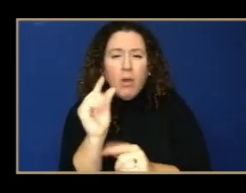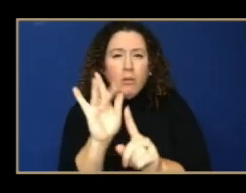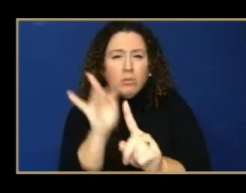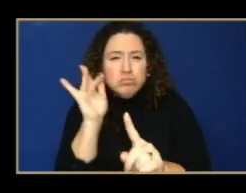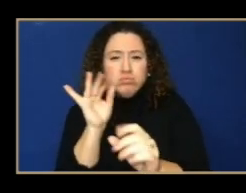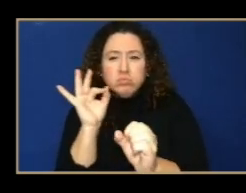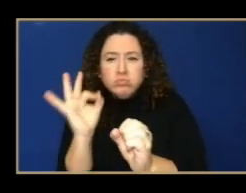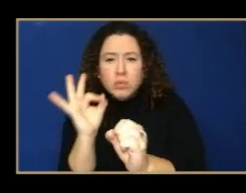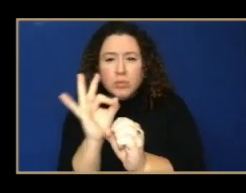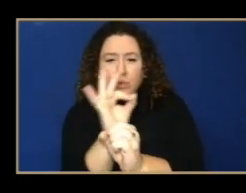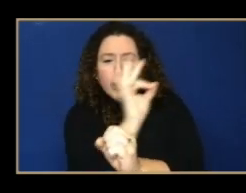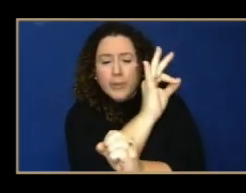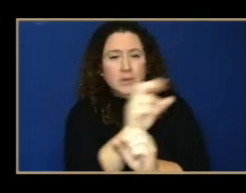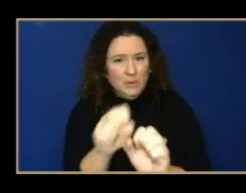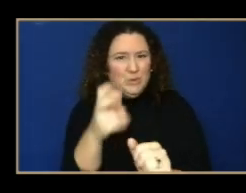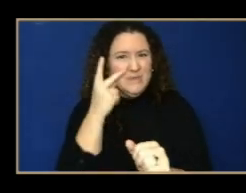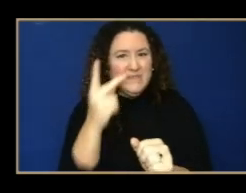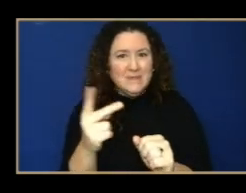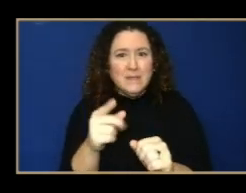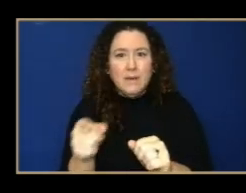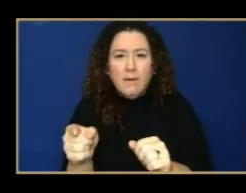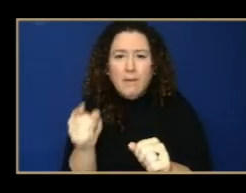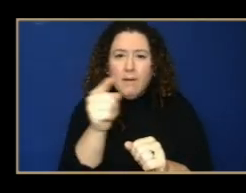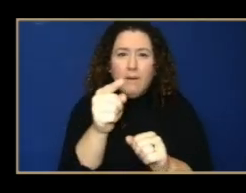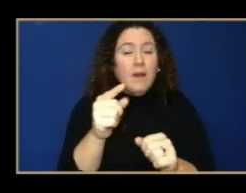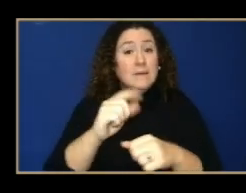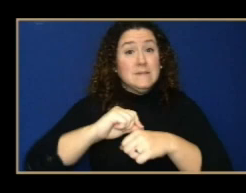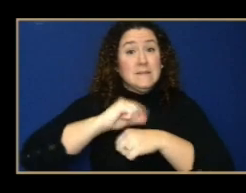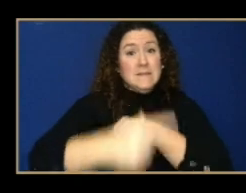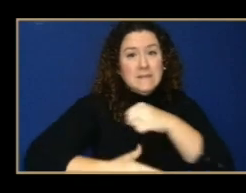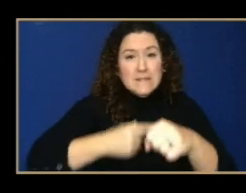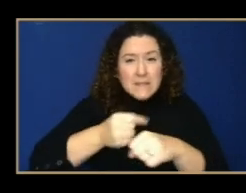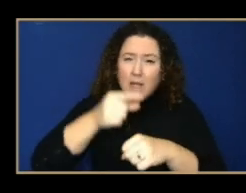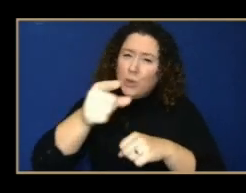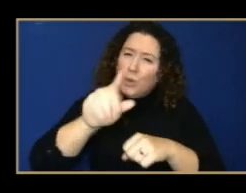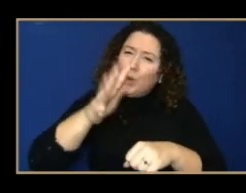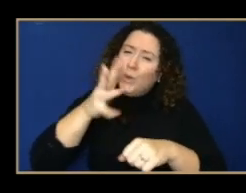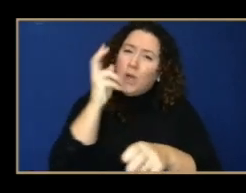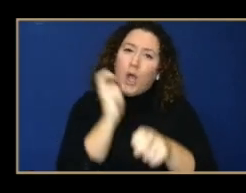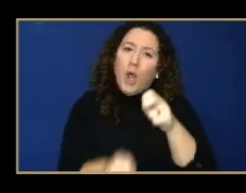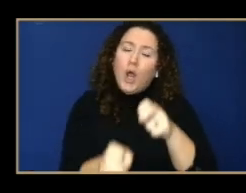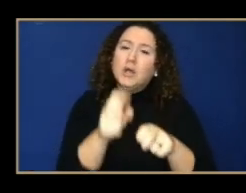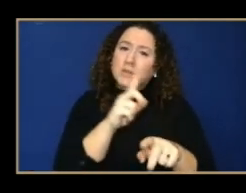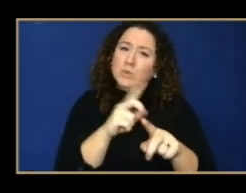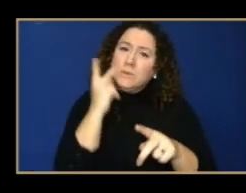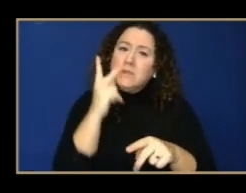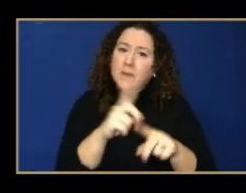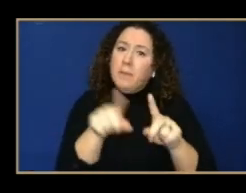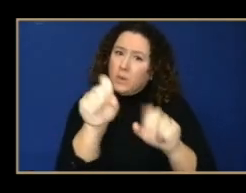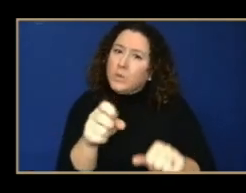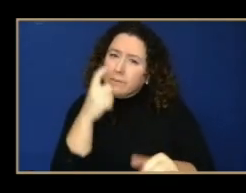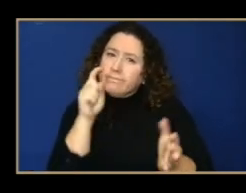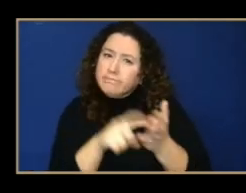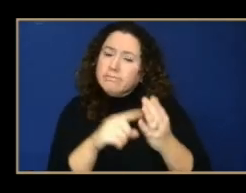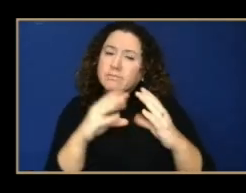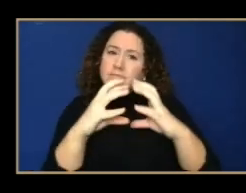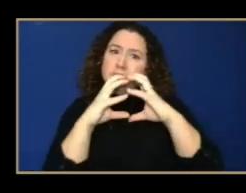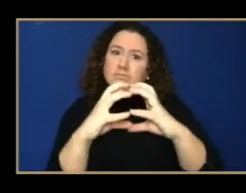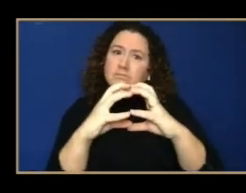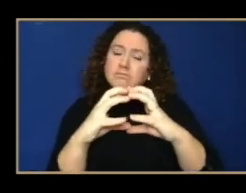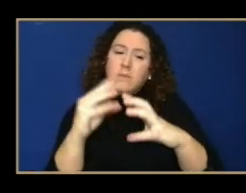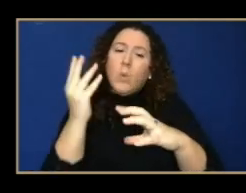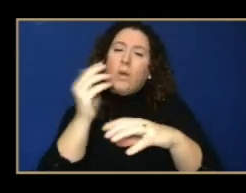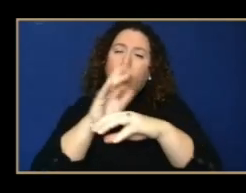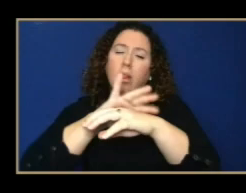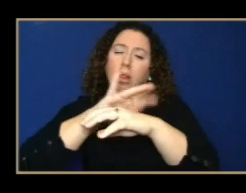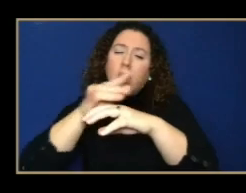can just barely see the rings of Saturn. Now, in these images, it's a little bit hard to see the rings of Saturn. Saturn is further out, and so it